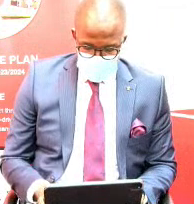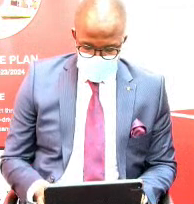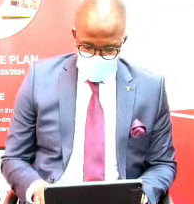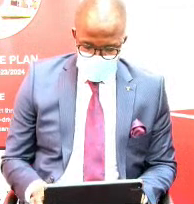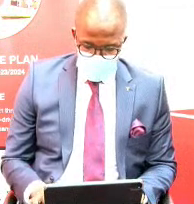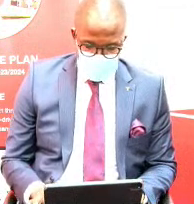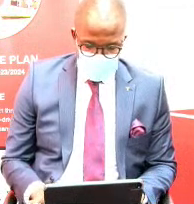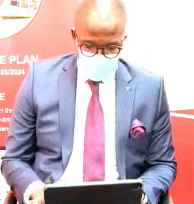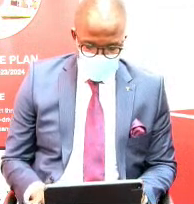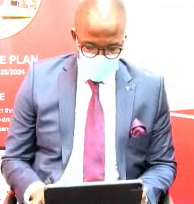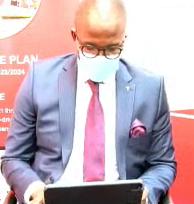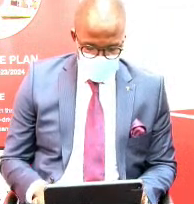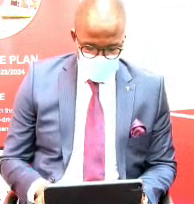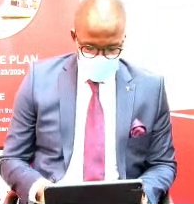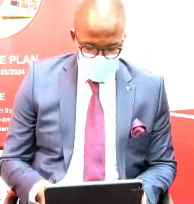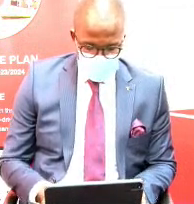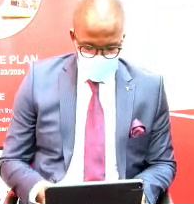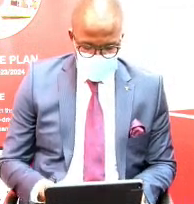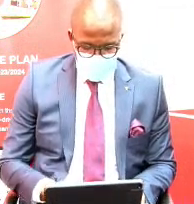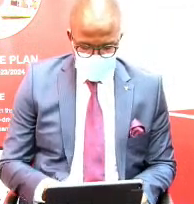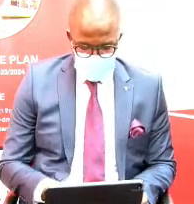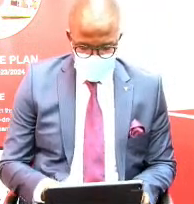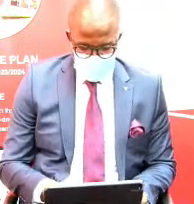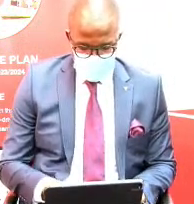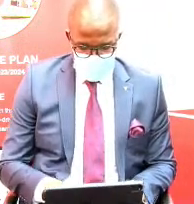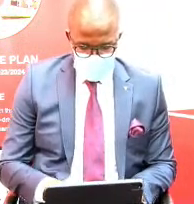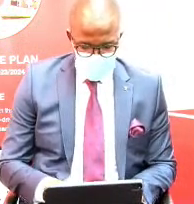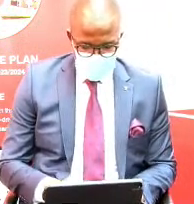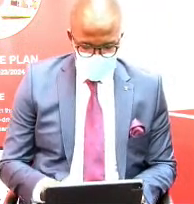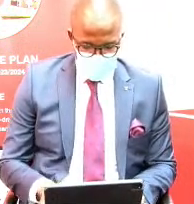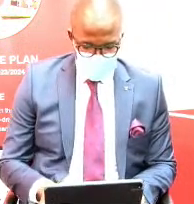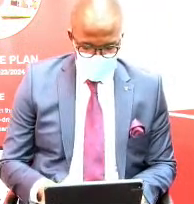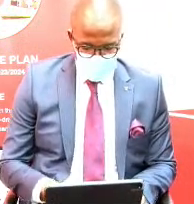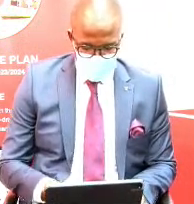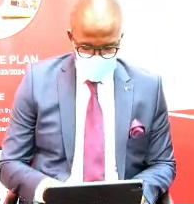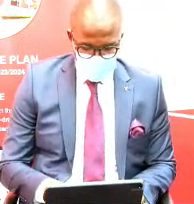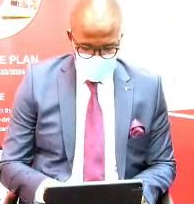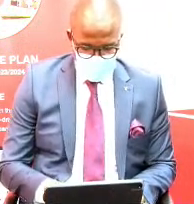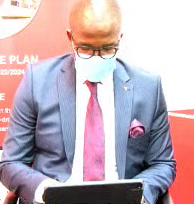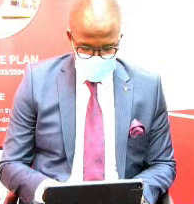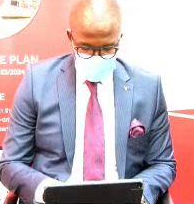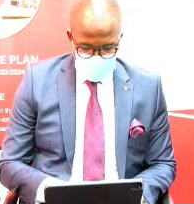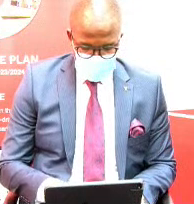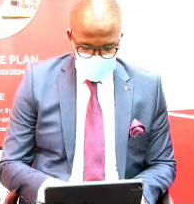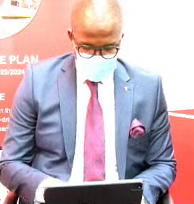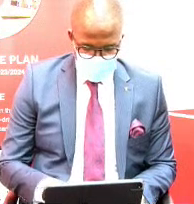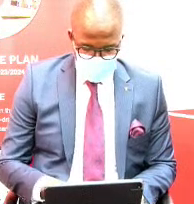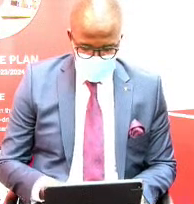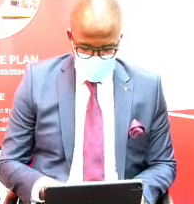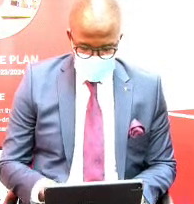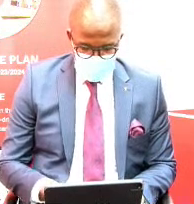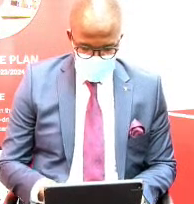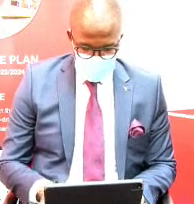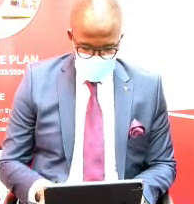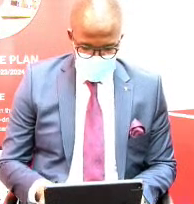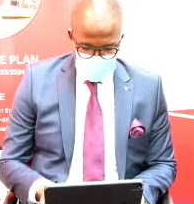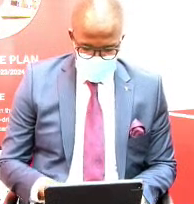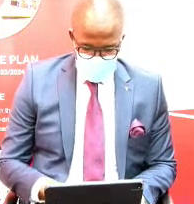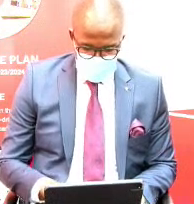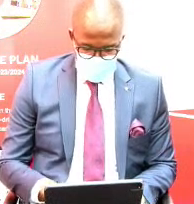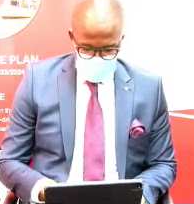file your returns before 30th June deadline. Submit them now to avoid the last-minute